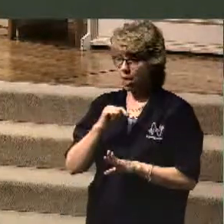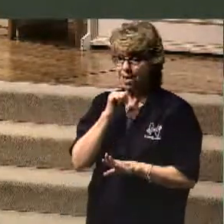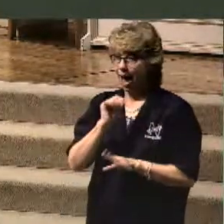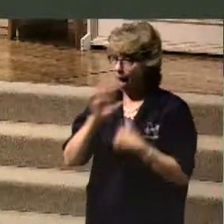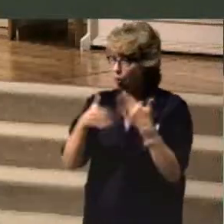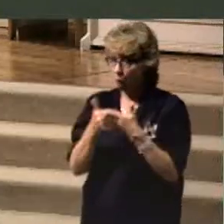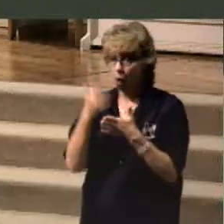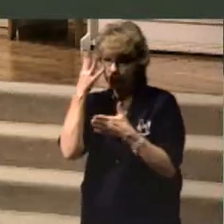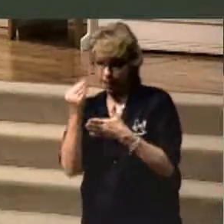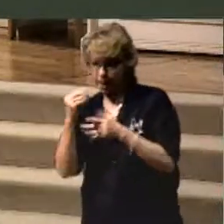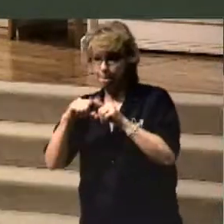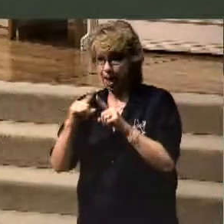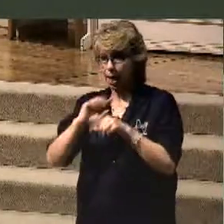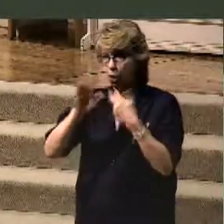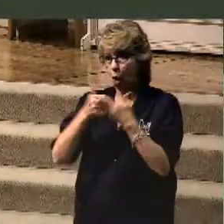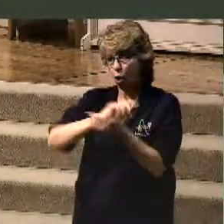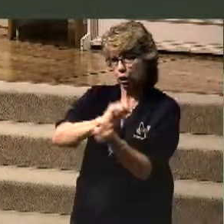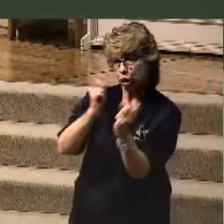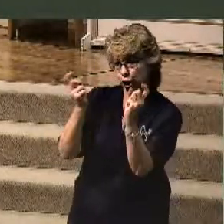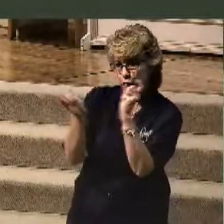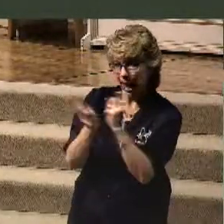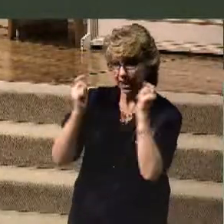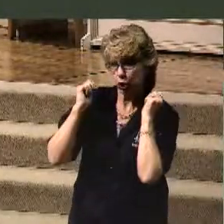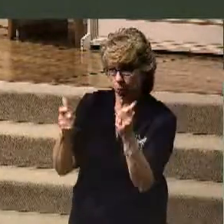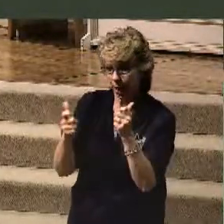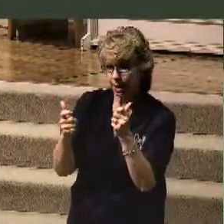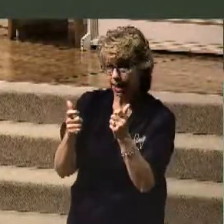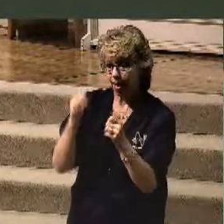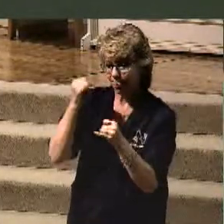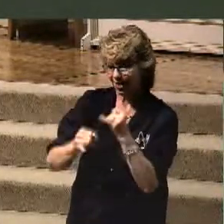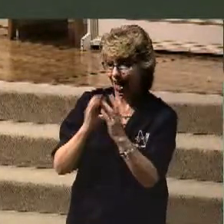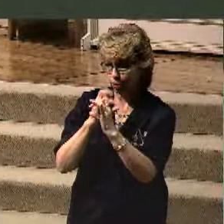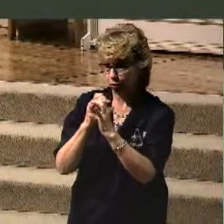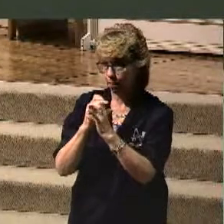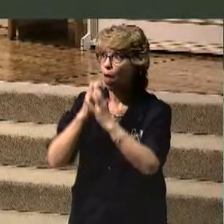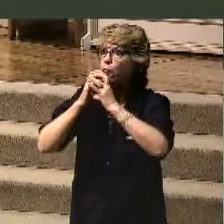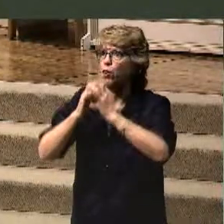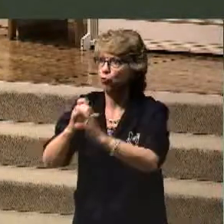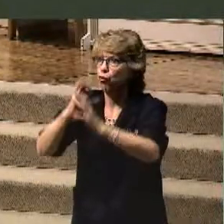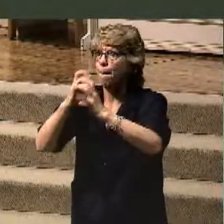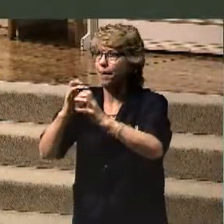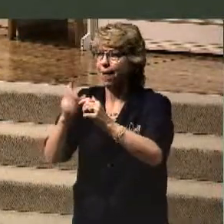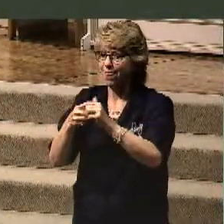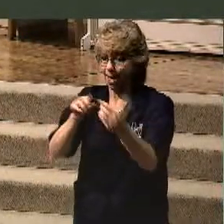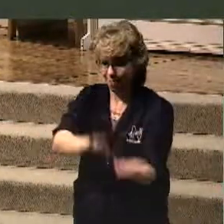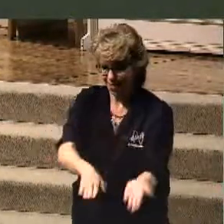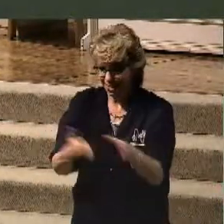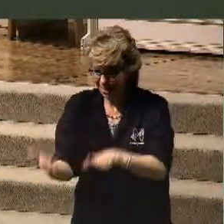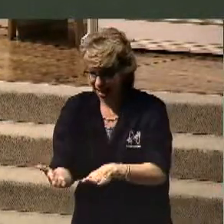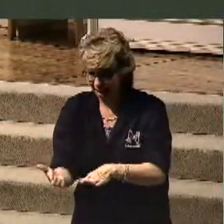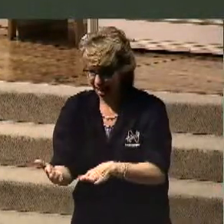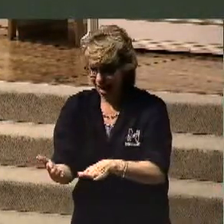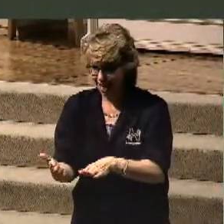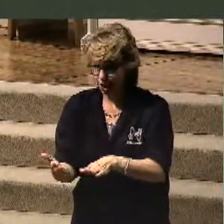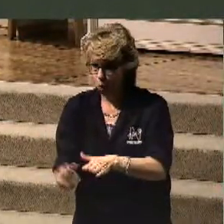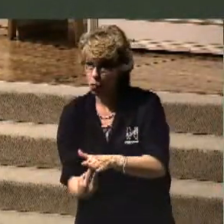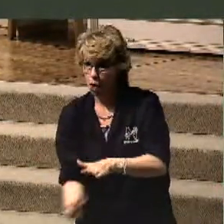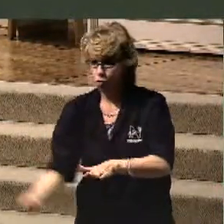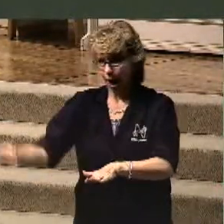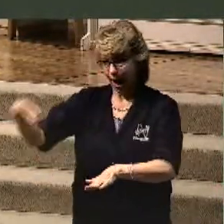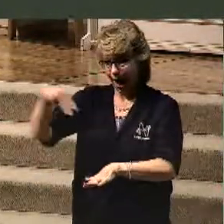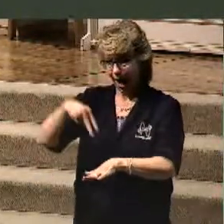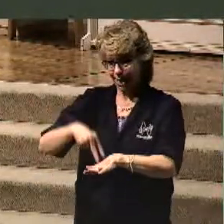all be changed in a moment, in the twinkling of an eye, at the last trump. For the trumpet shall sound, and the dead shall be raised incorruptible, and we shall